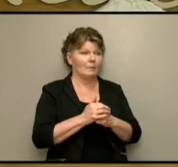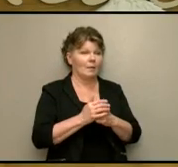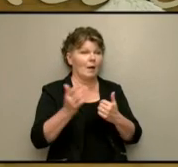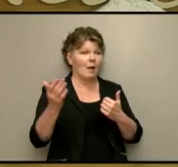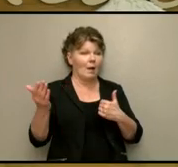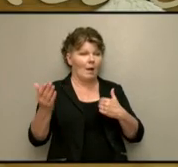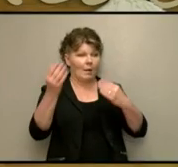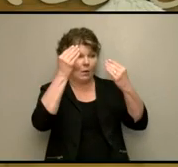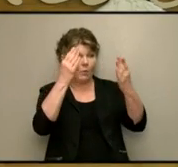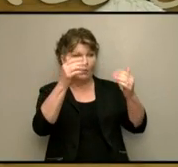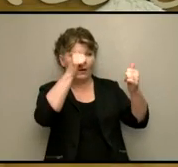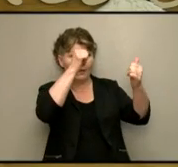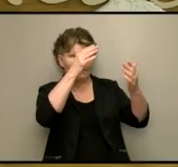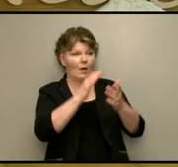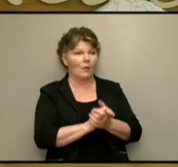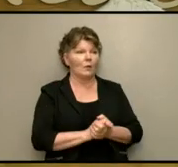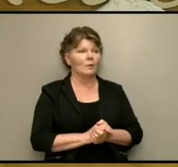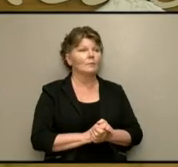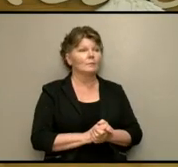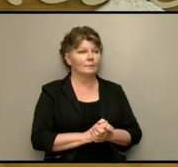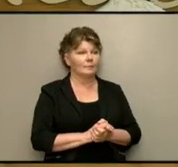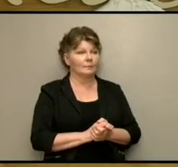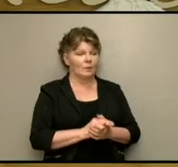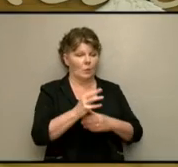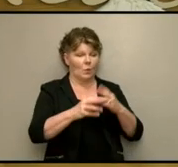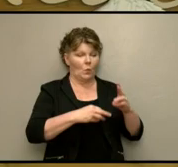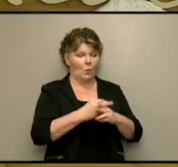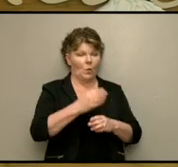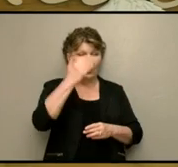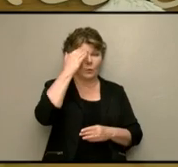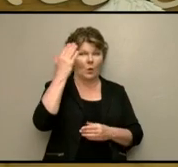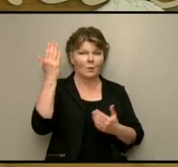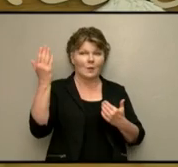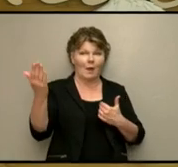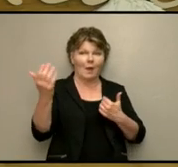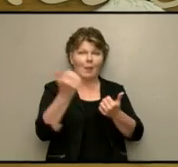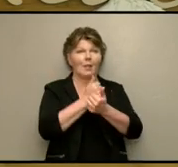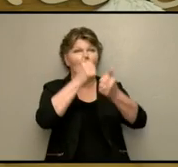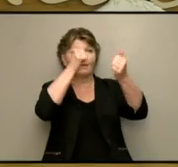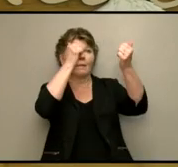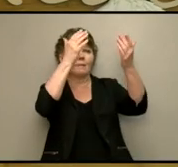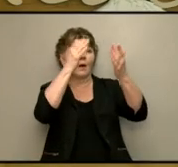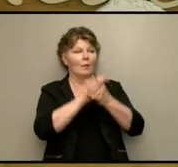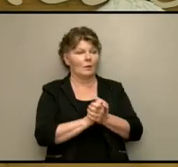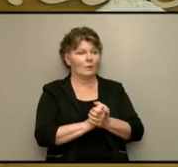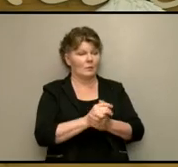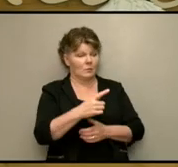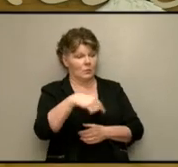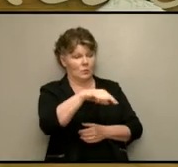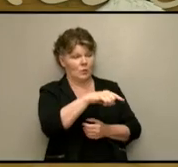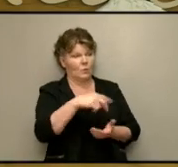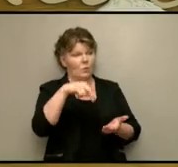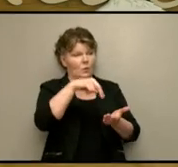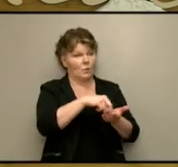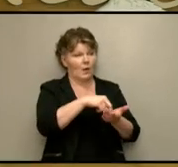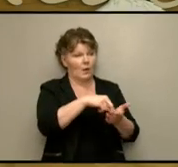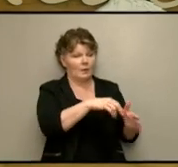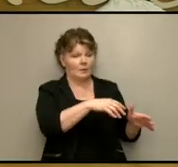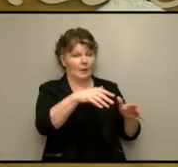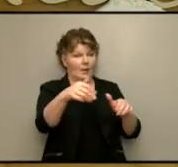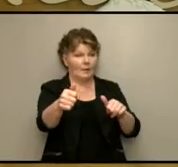do as the Father has commanded me, so that the world may know that I love the Father. Rise, let us go from